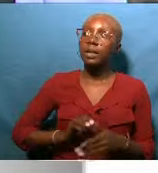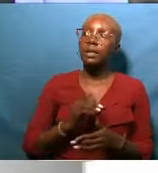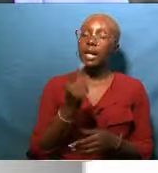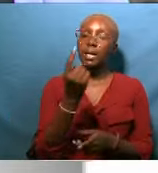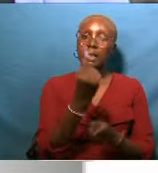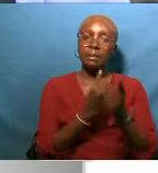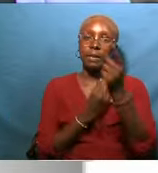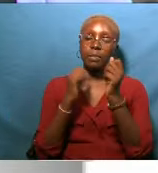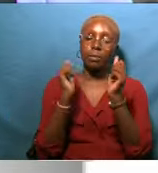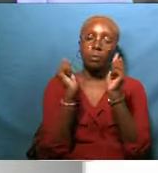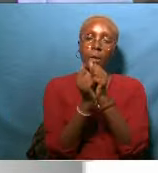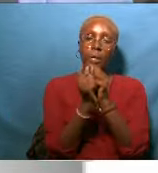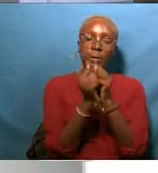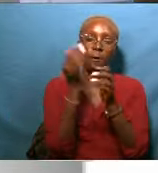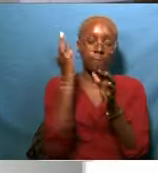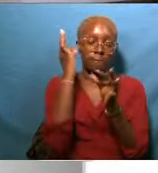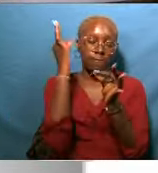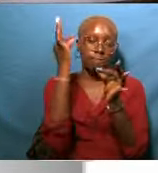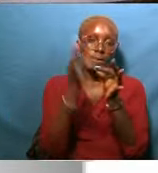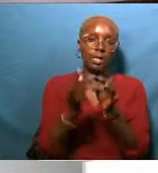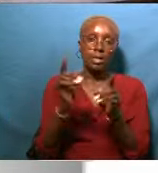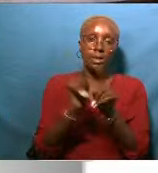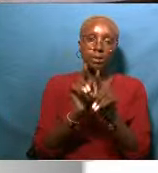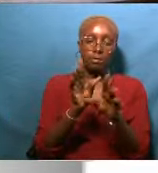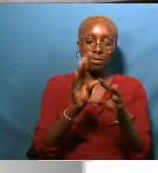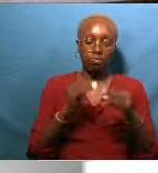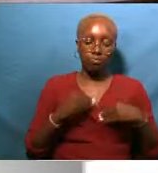Draw near with faith and receive.